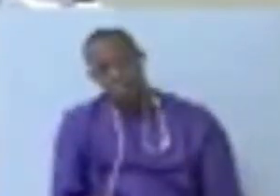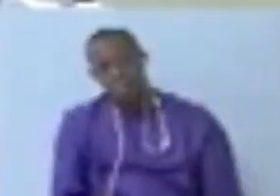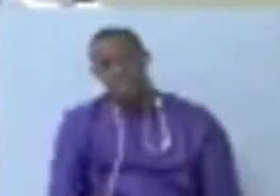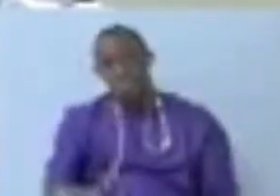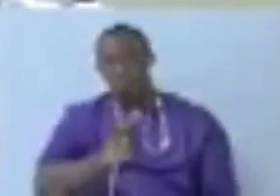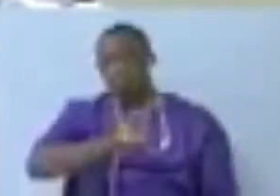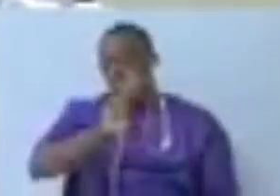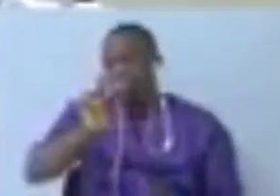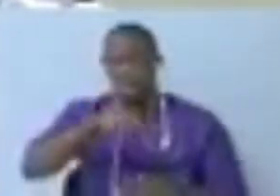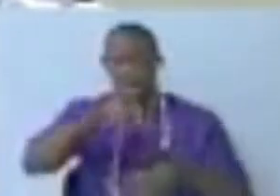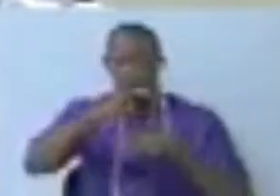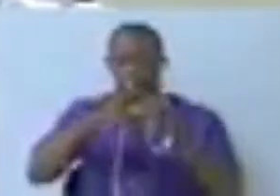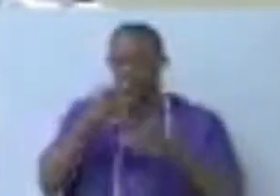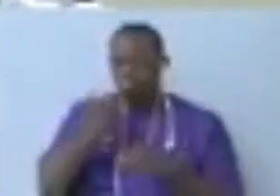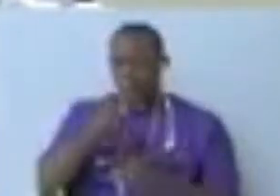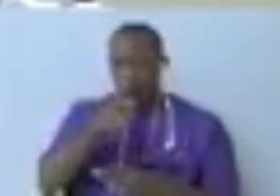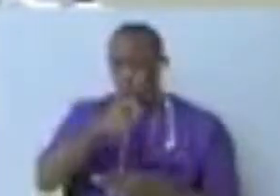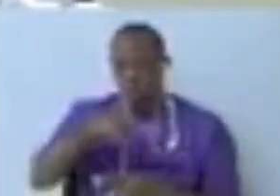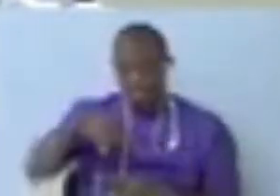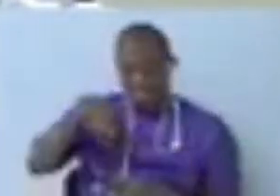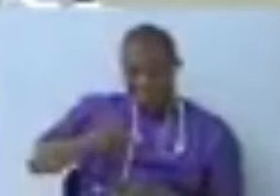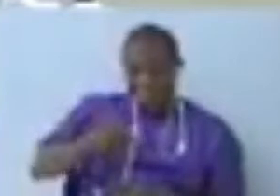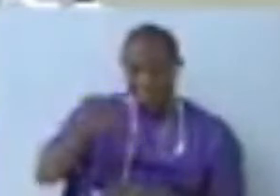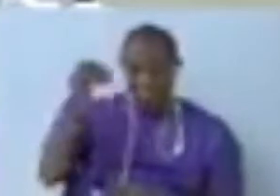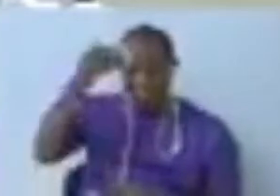the people who are in attendance.